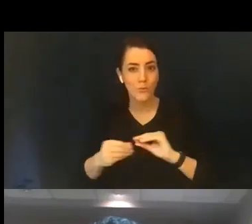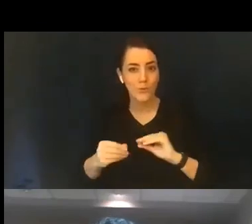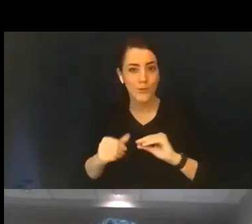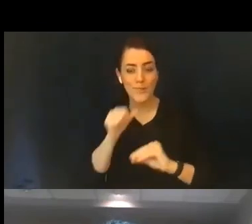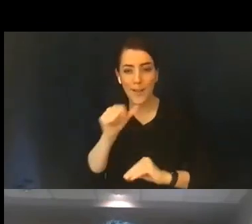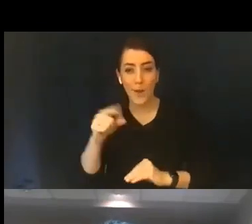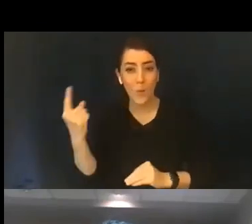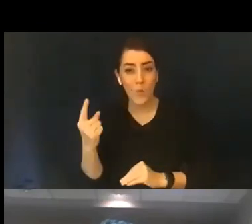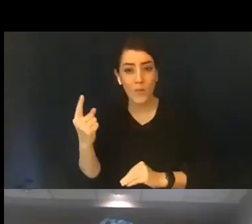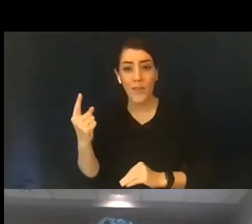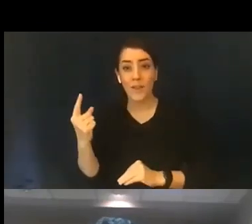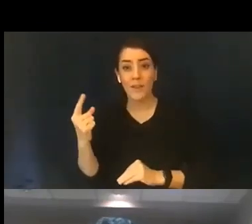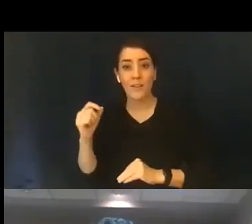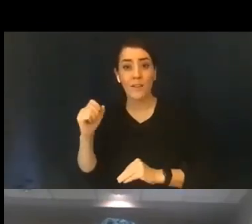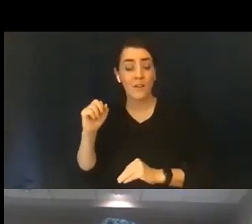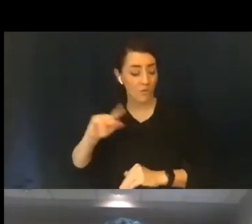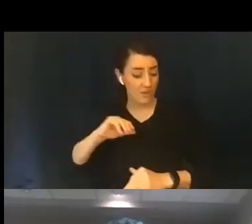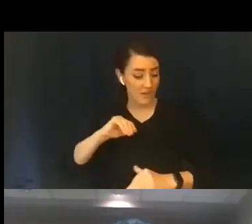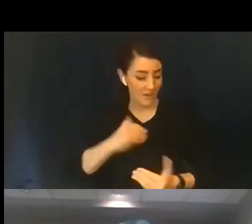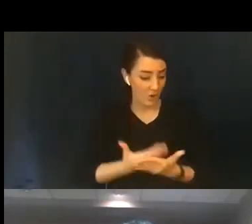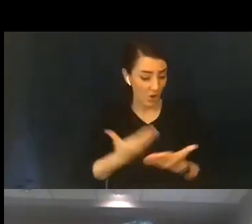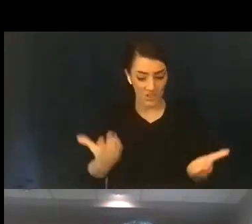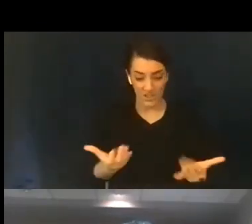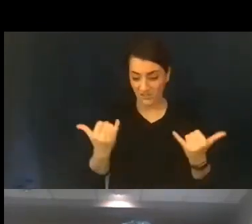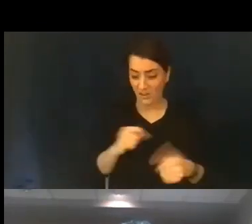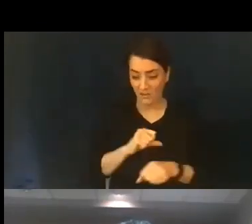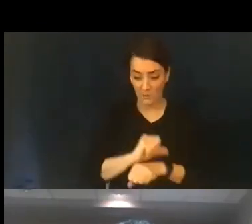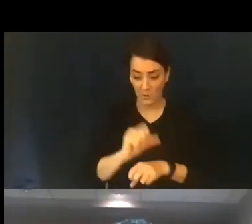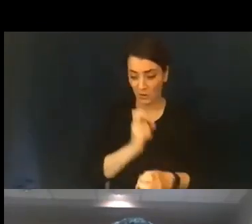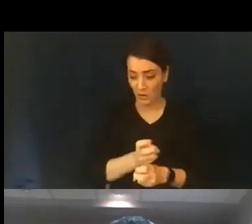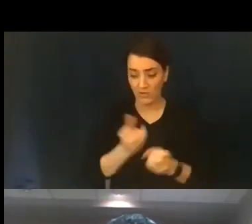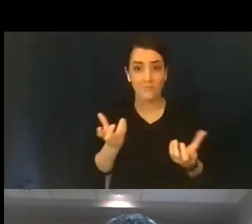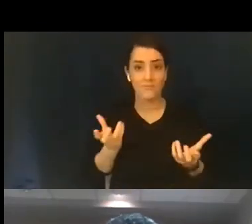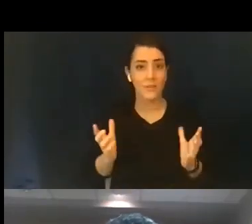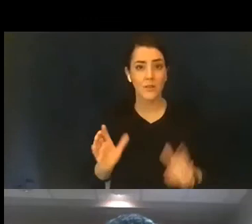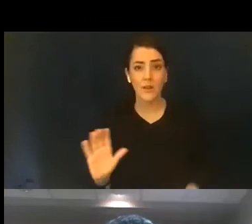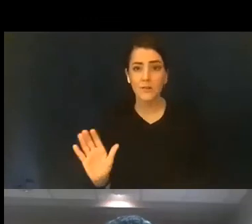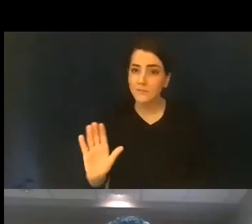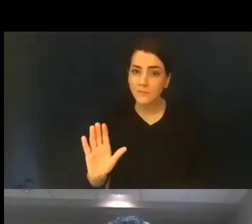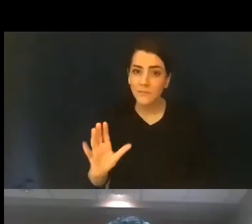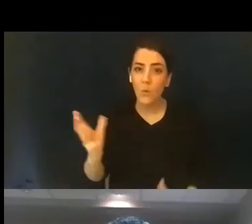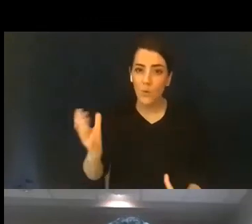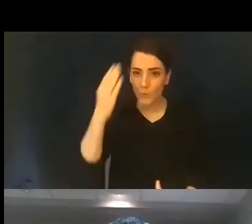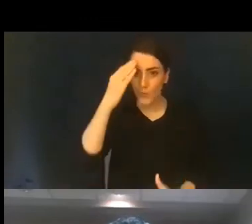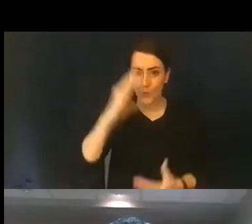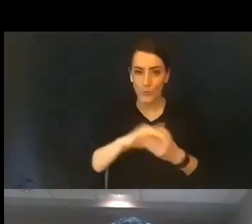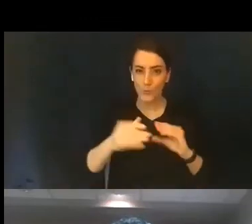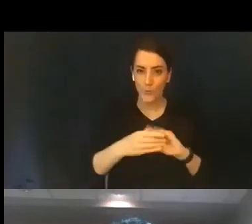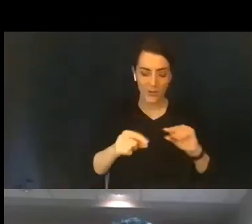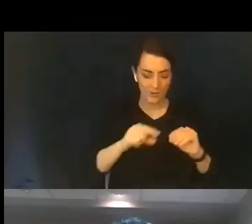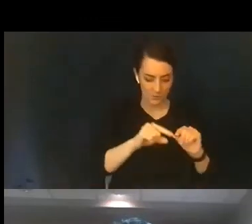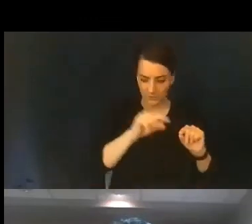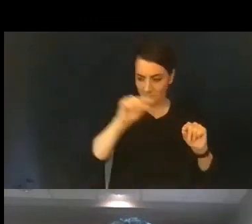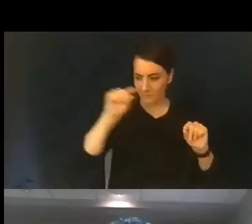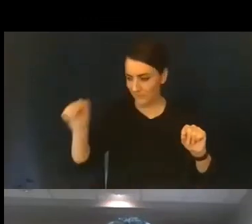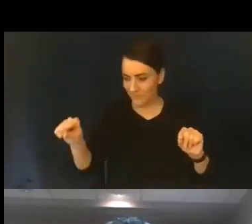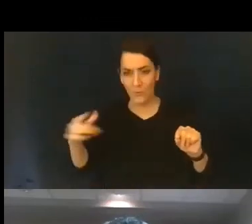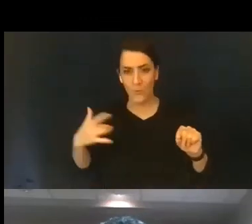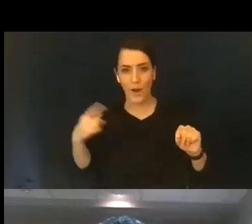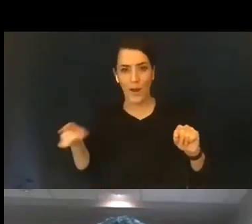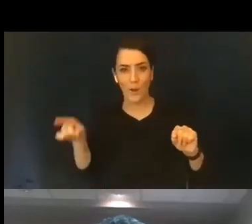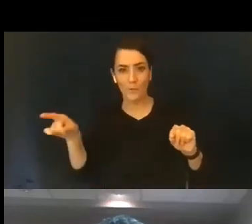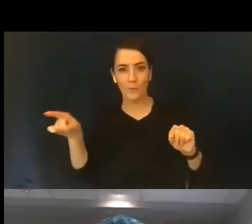have. For example, at our museum, we've been working on videos for the past 5 years, and it would take